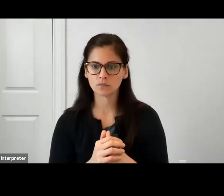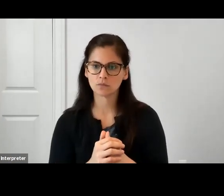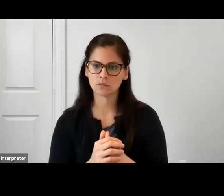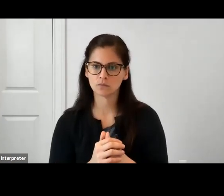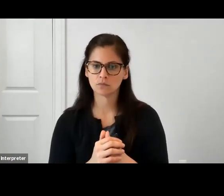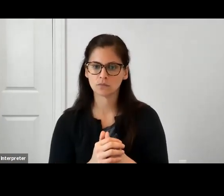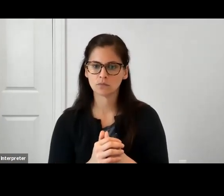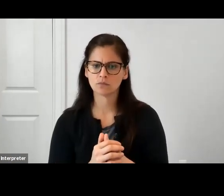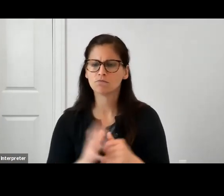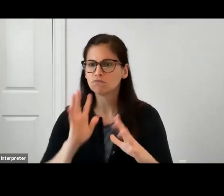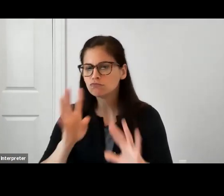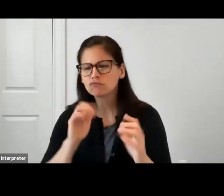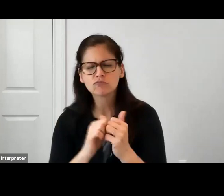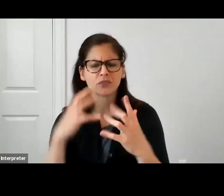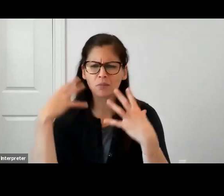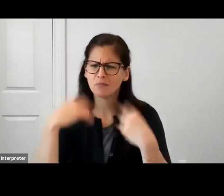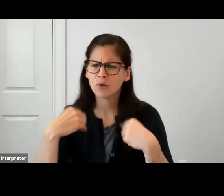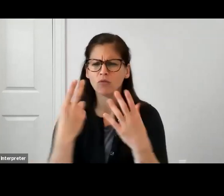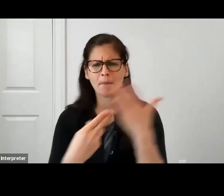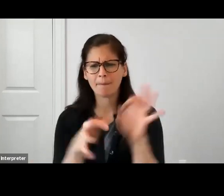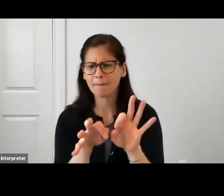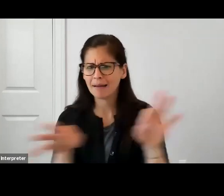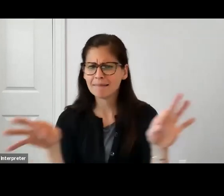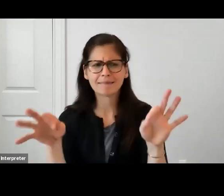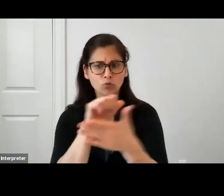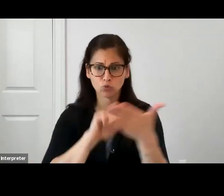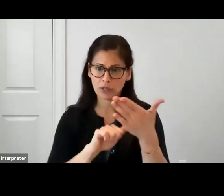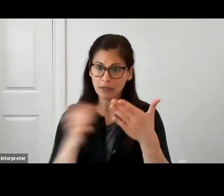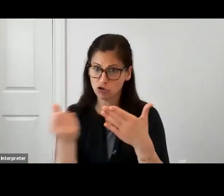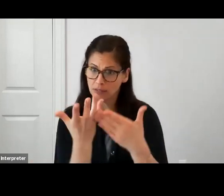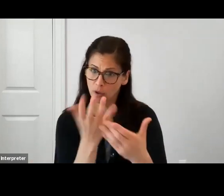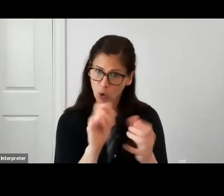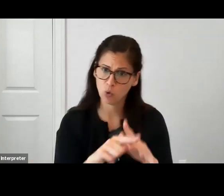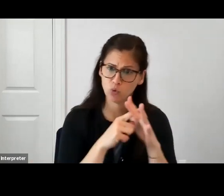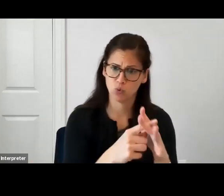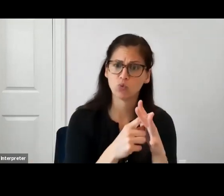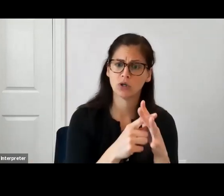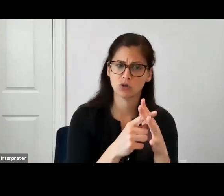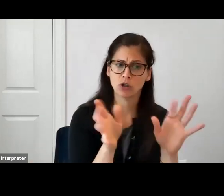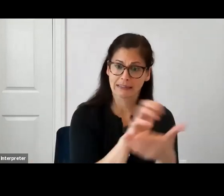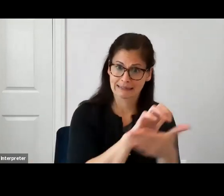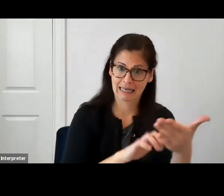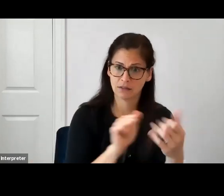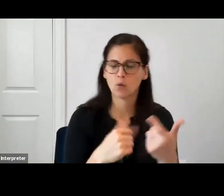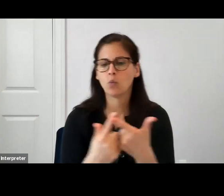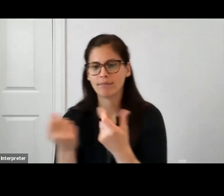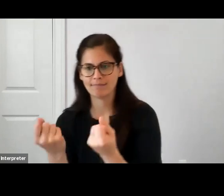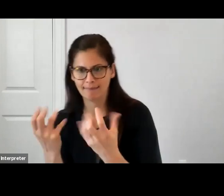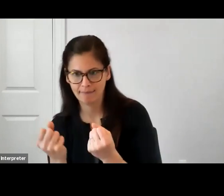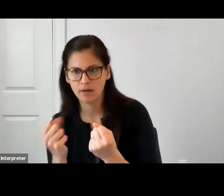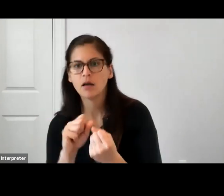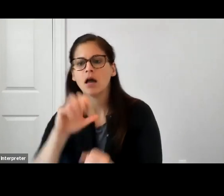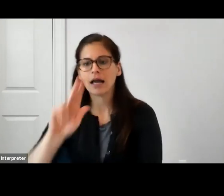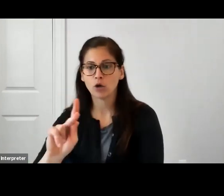We've created a beautiful bilingual script that incorporates Shakespeare's original text alongside translated sign language. Kristen